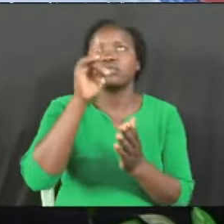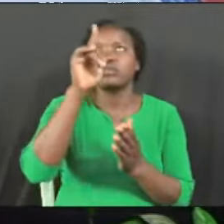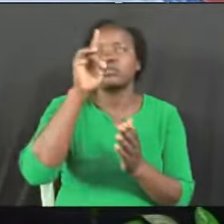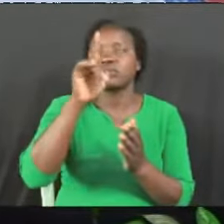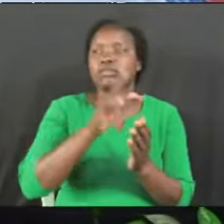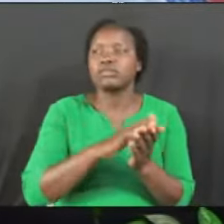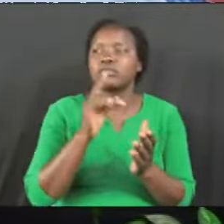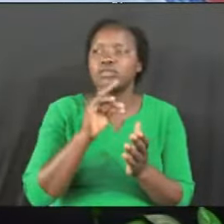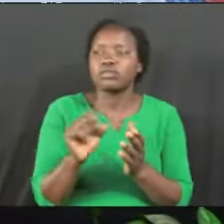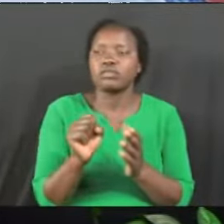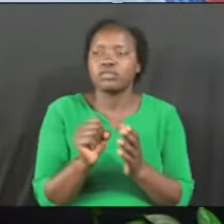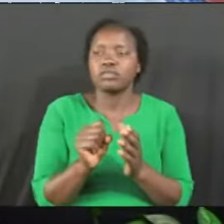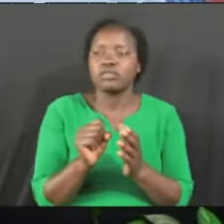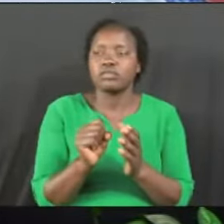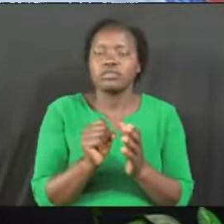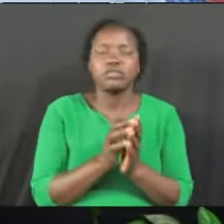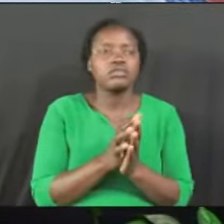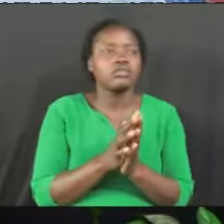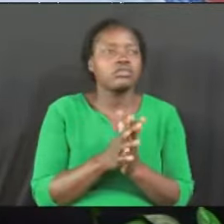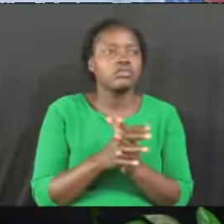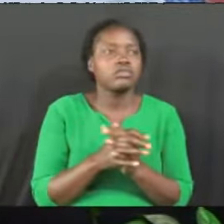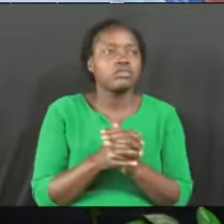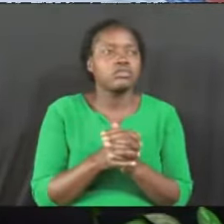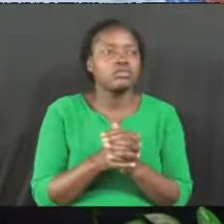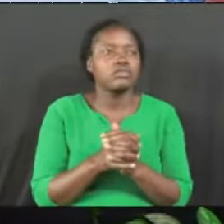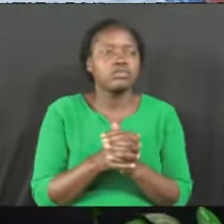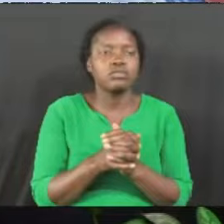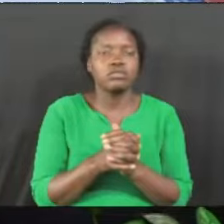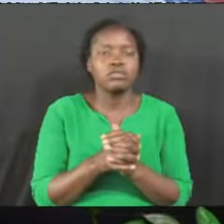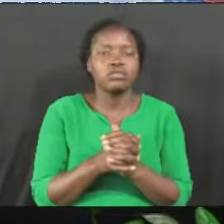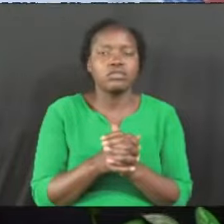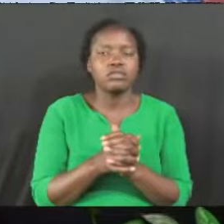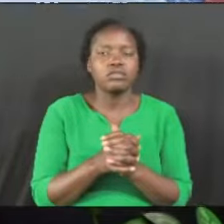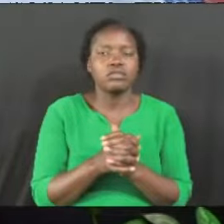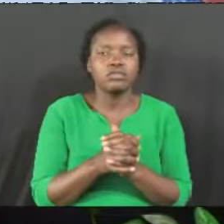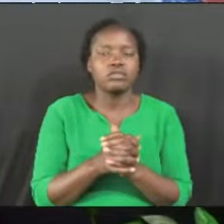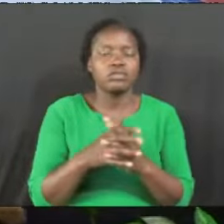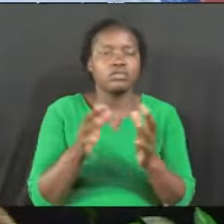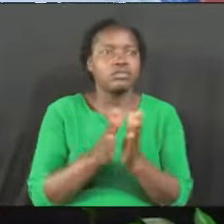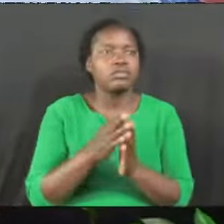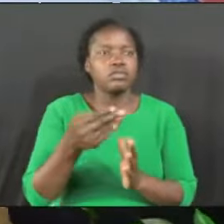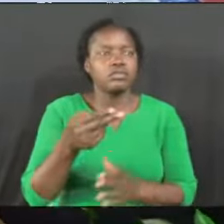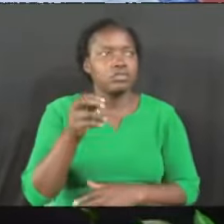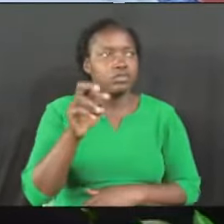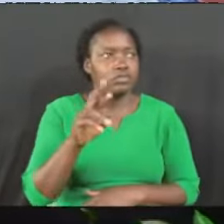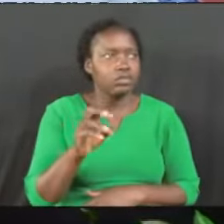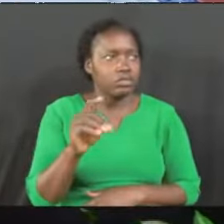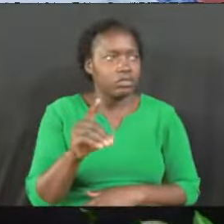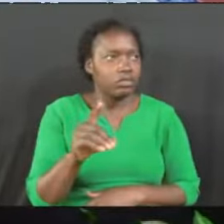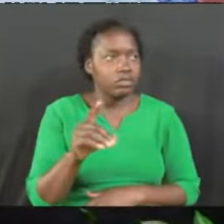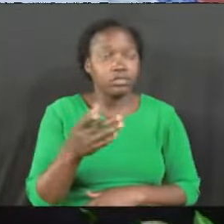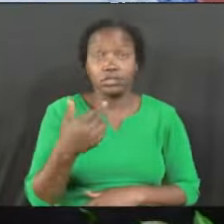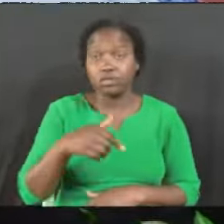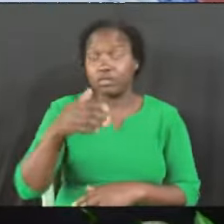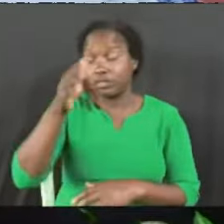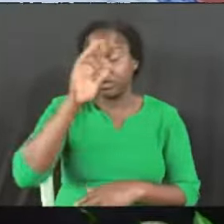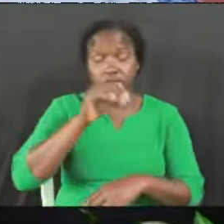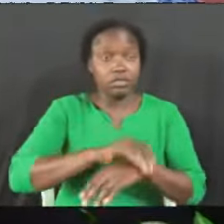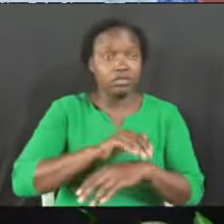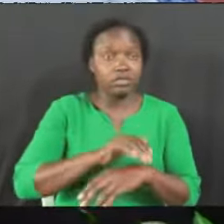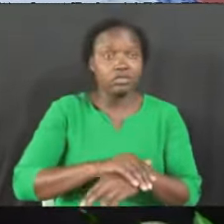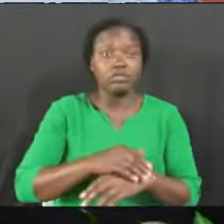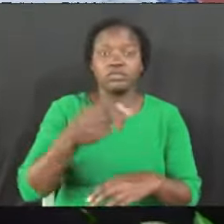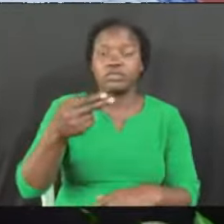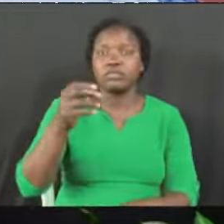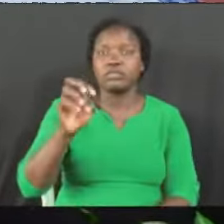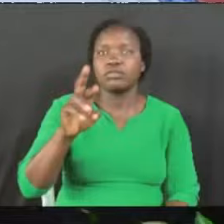And so, in the 12th chapter of Acts, Herod Agrippa, number one, is the king of